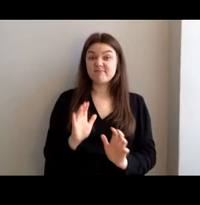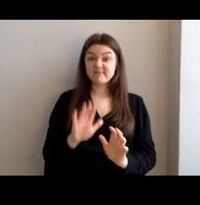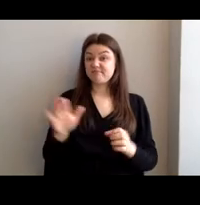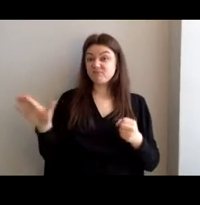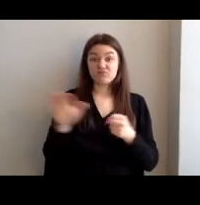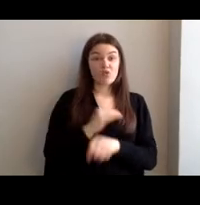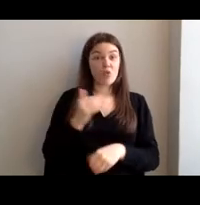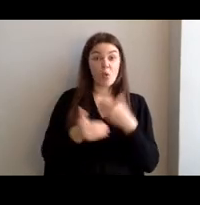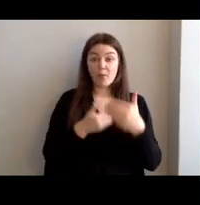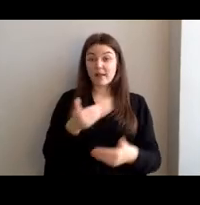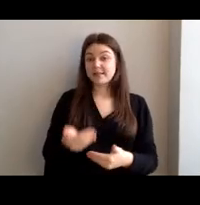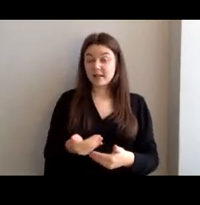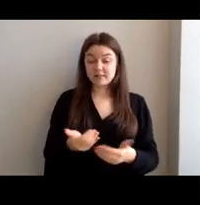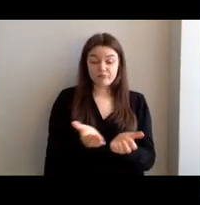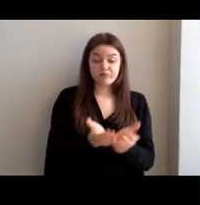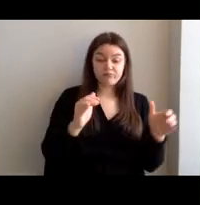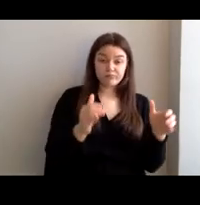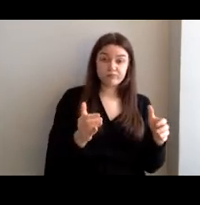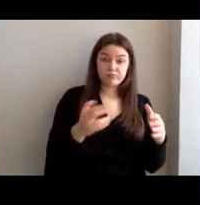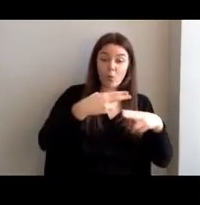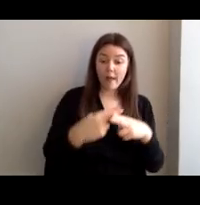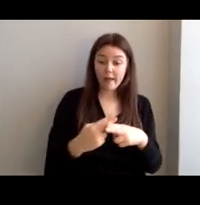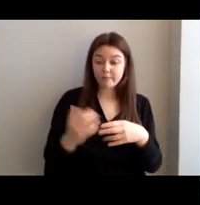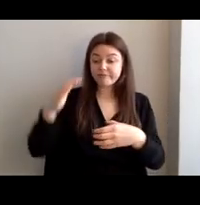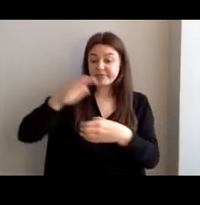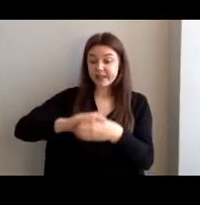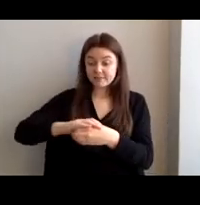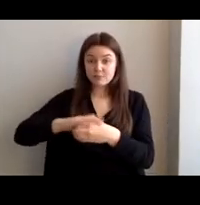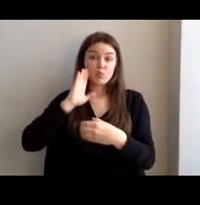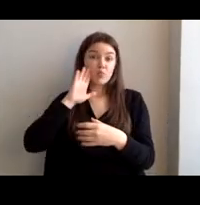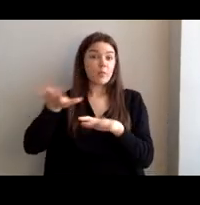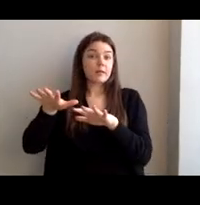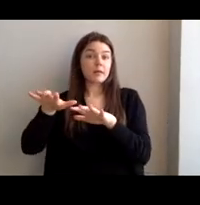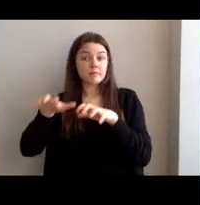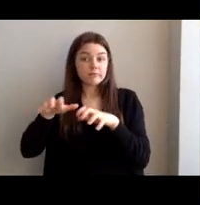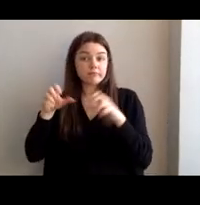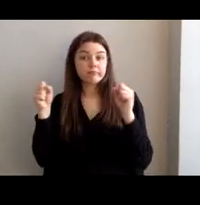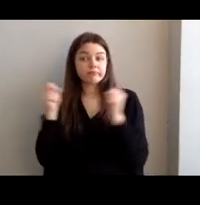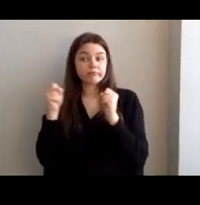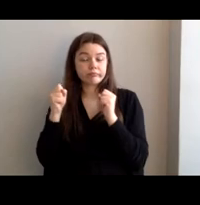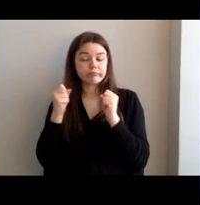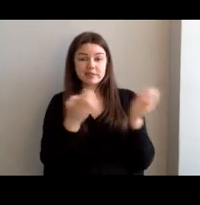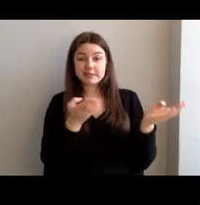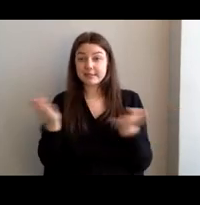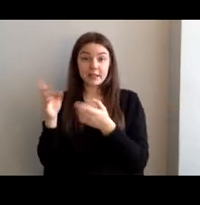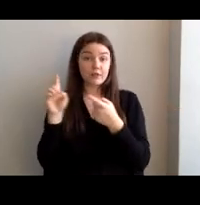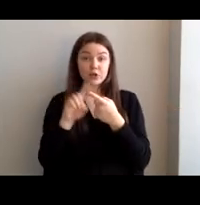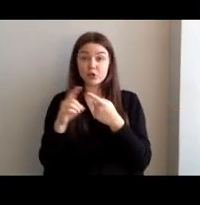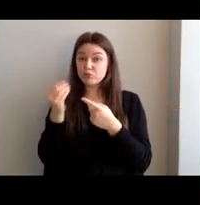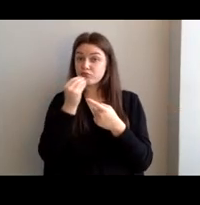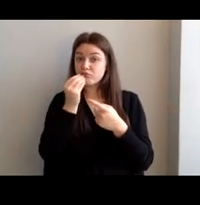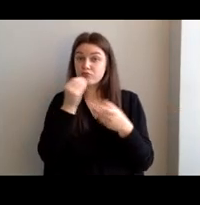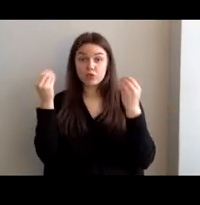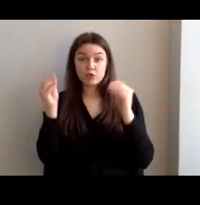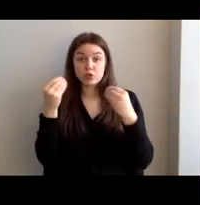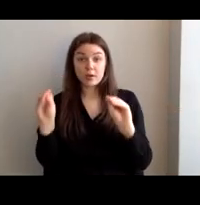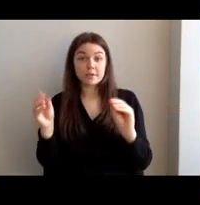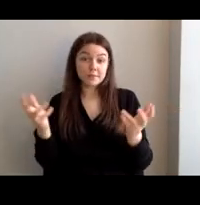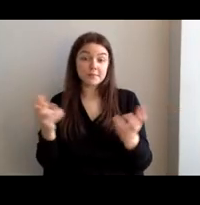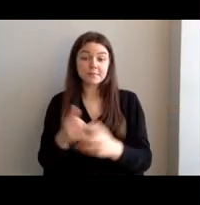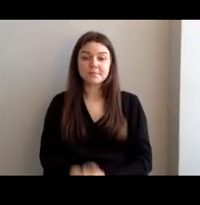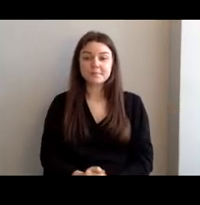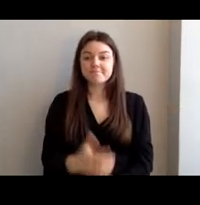process. That's it. They get a lid, and they get iced and refrigerated and delivered to grocery stores and supermarkets, just